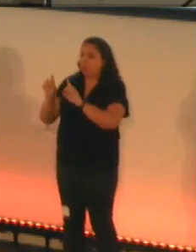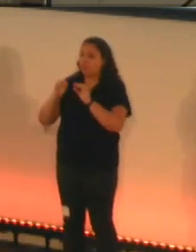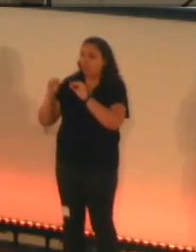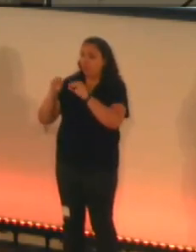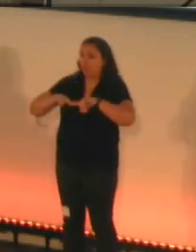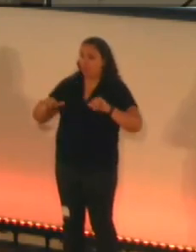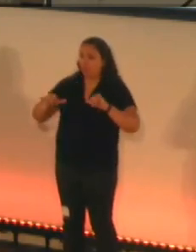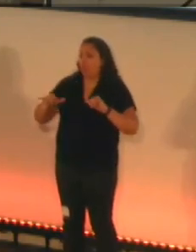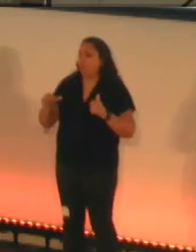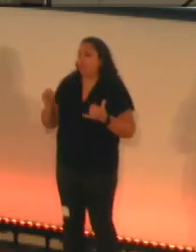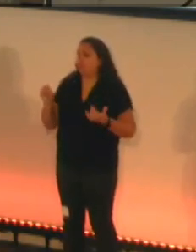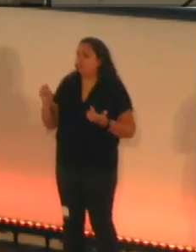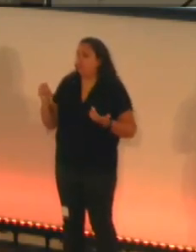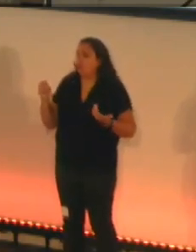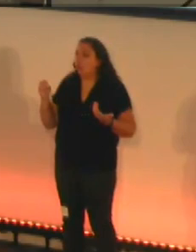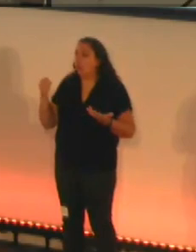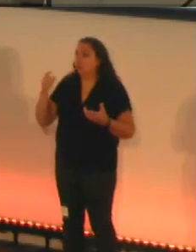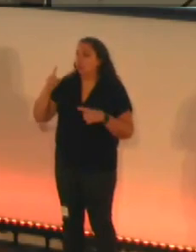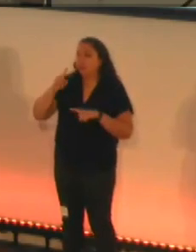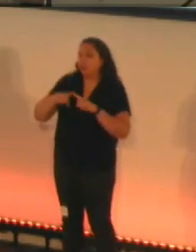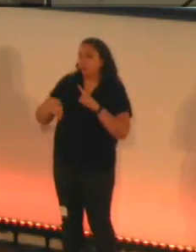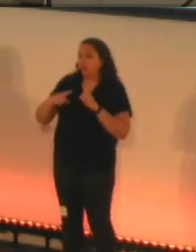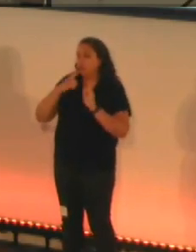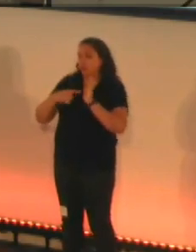simulate what sighted guide is really like. It would have ended up